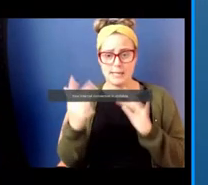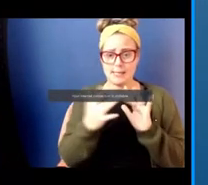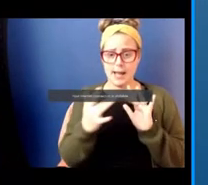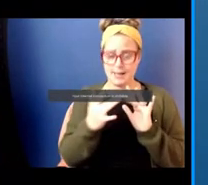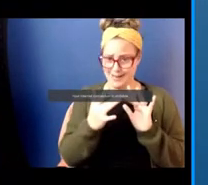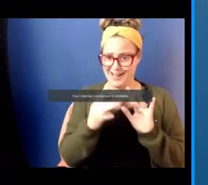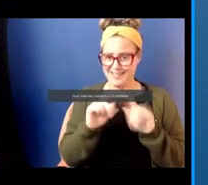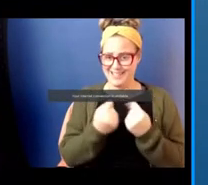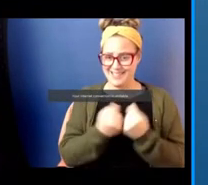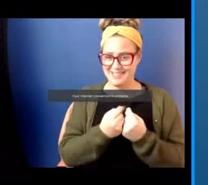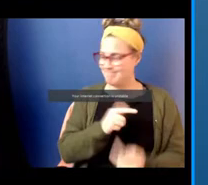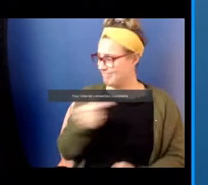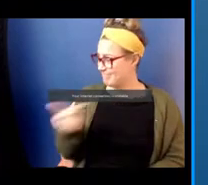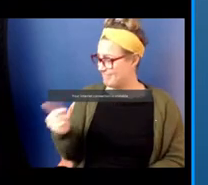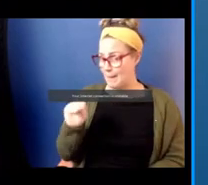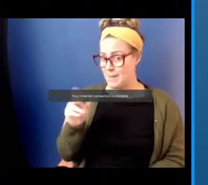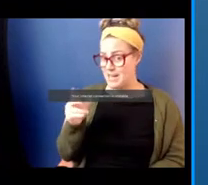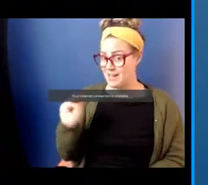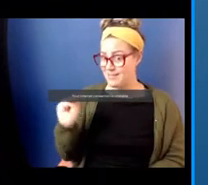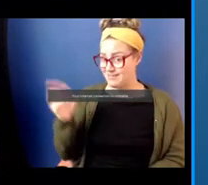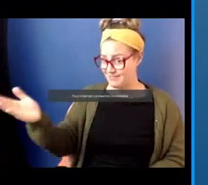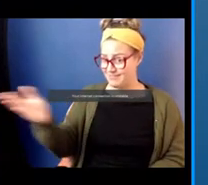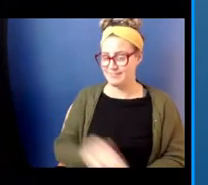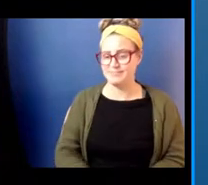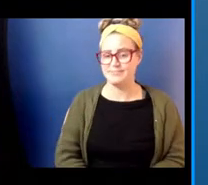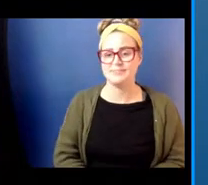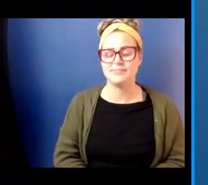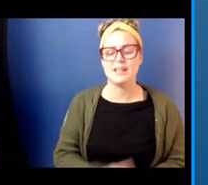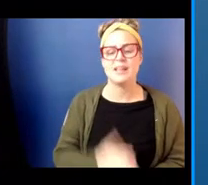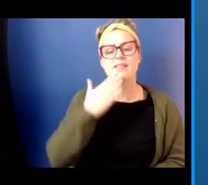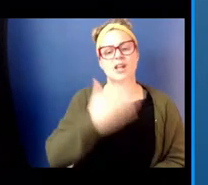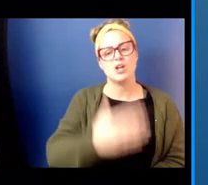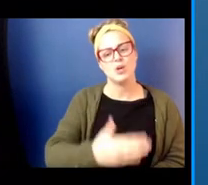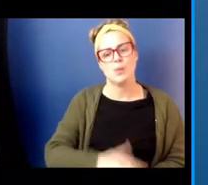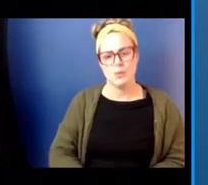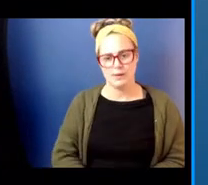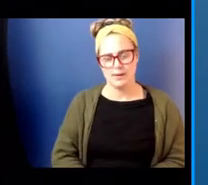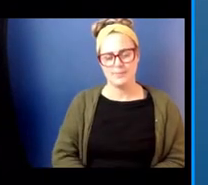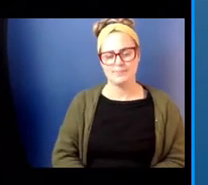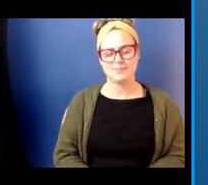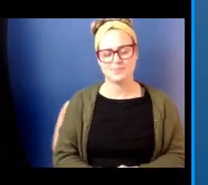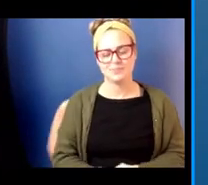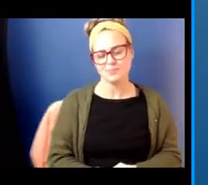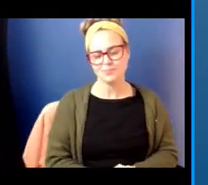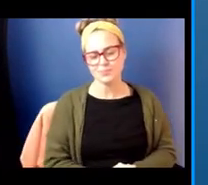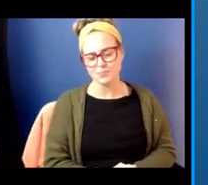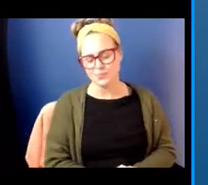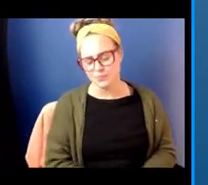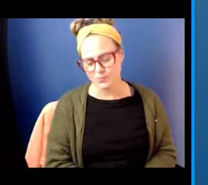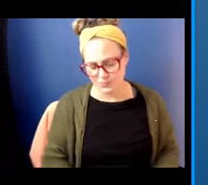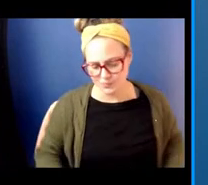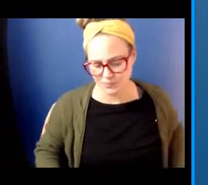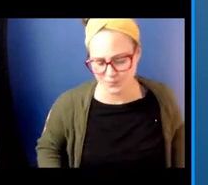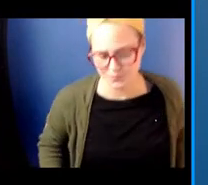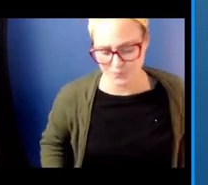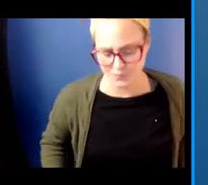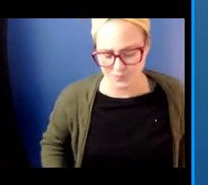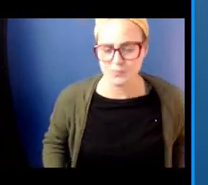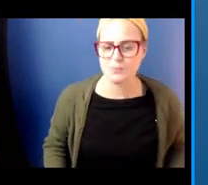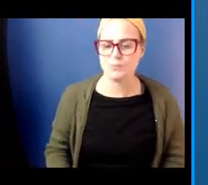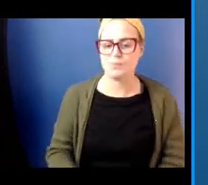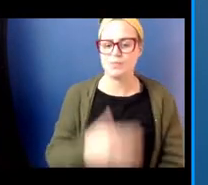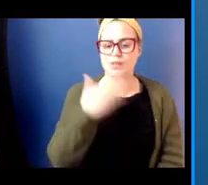so as chairman Harris said over the past year we have met nine times and held four public hearings